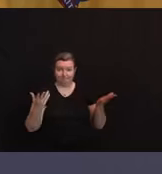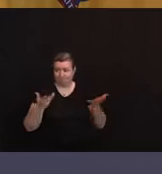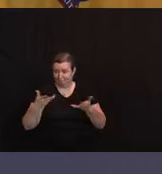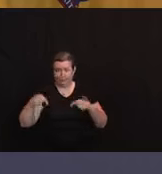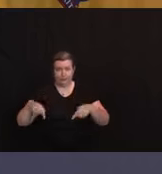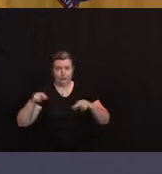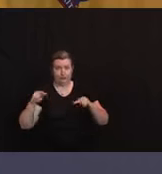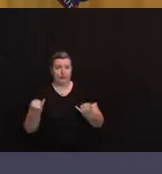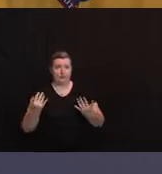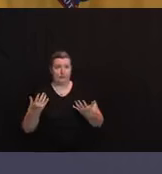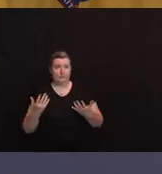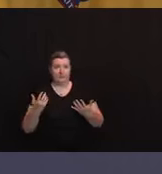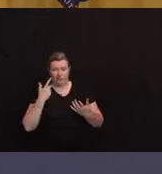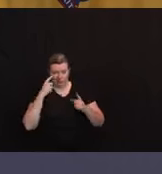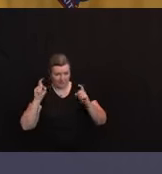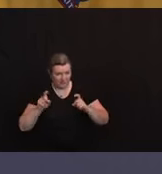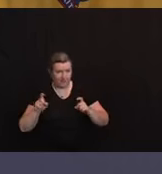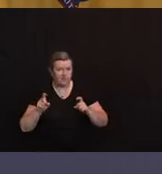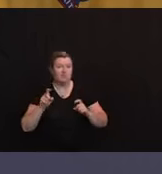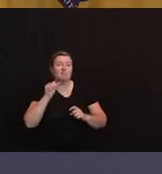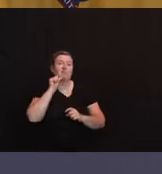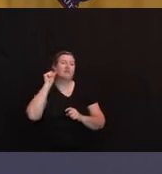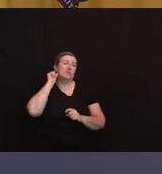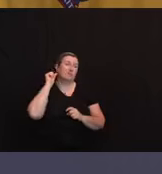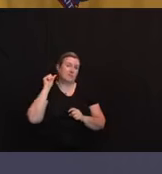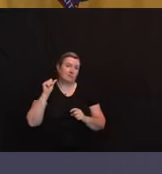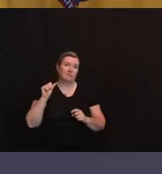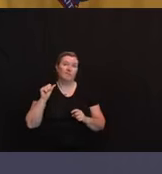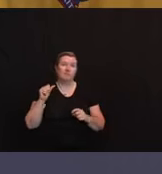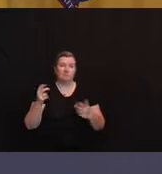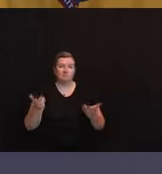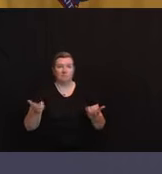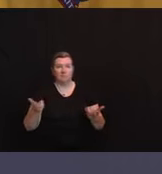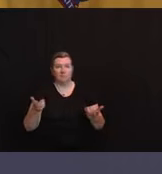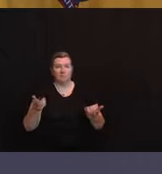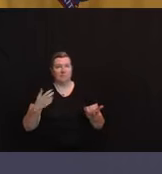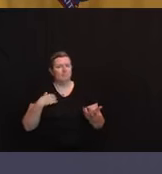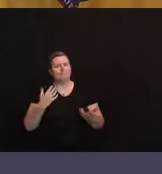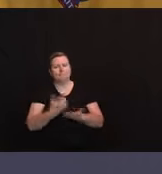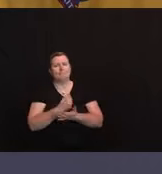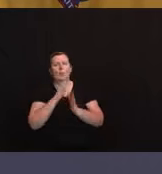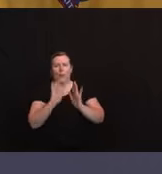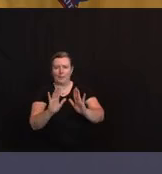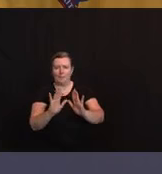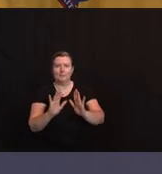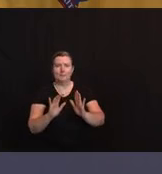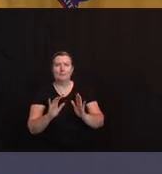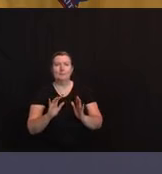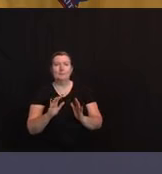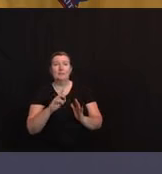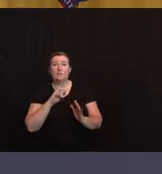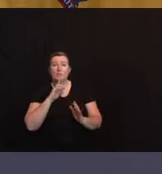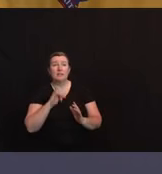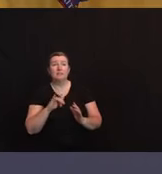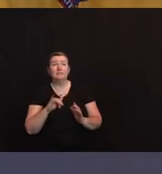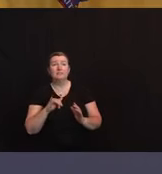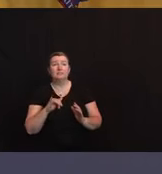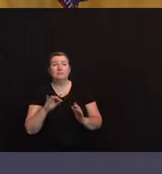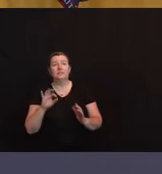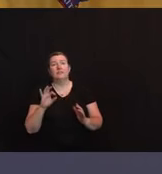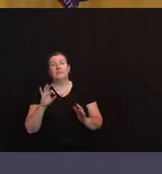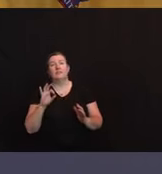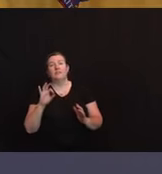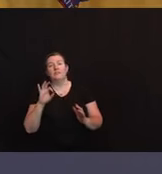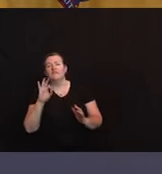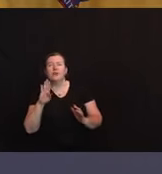got tested, by the way, the other day. And by the way, I want to use this opportunity because there's insanity on social media sometimes. That's my